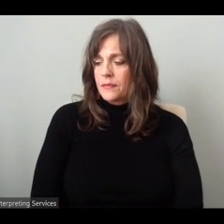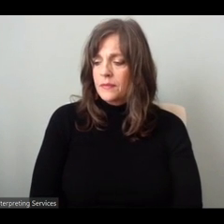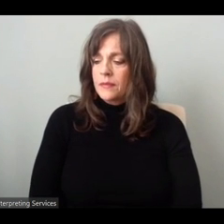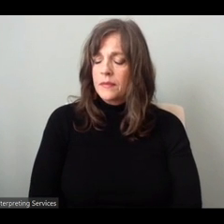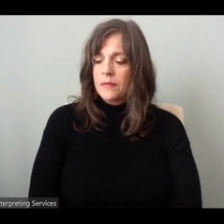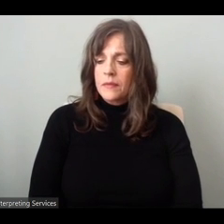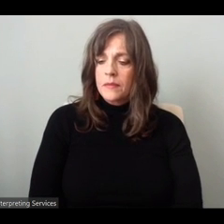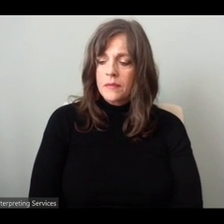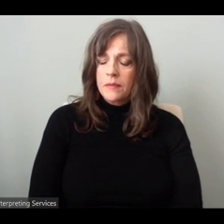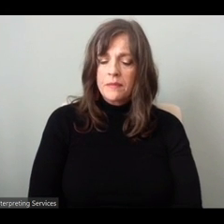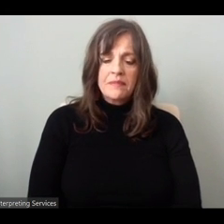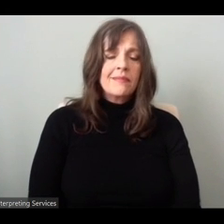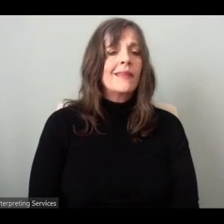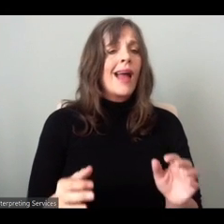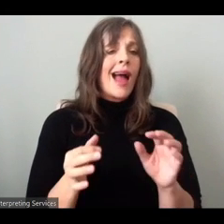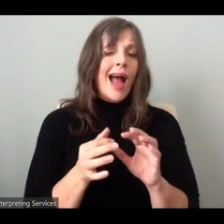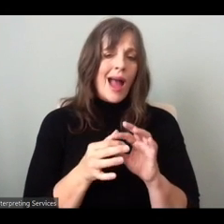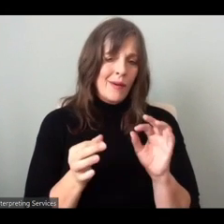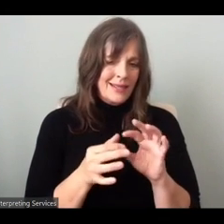The question?